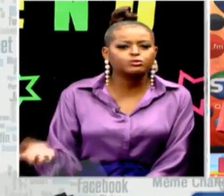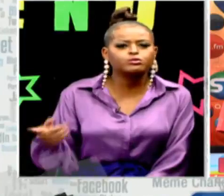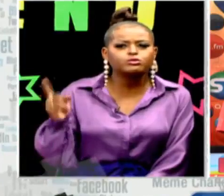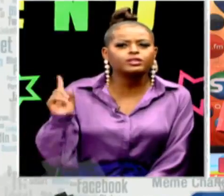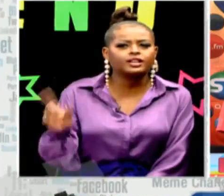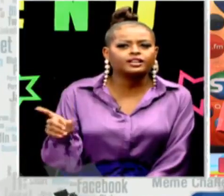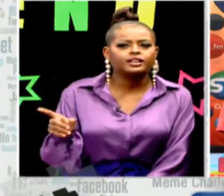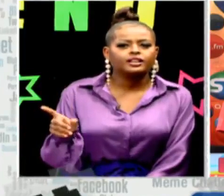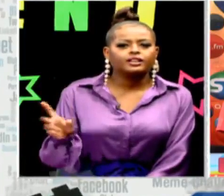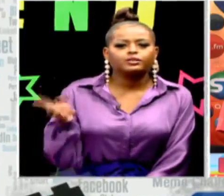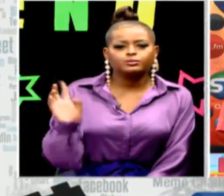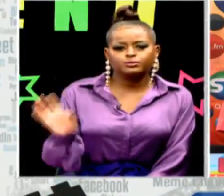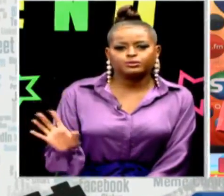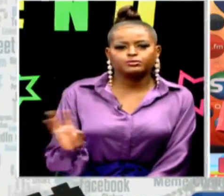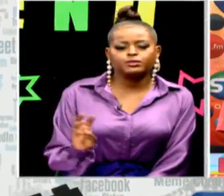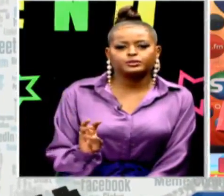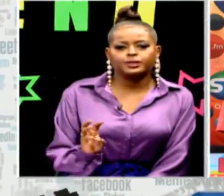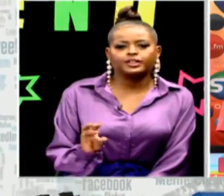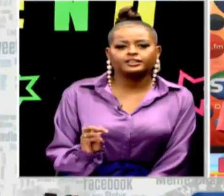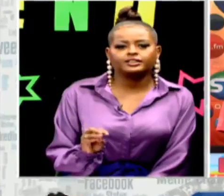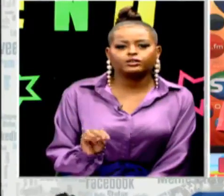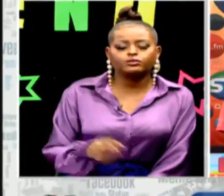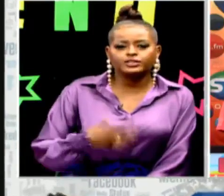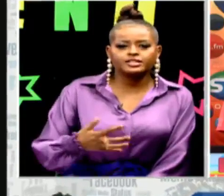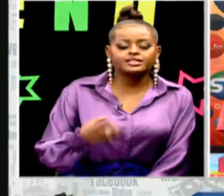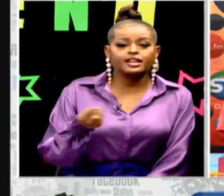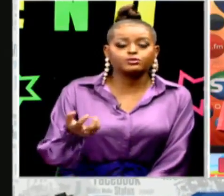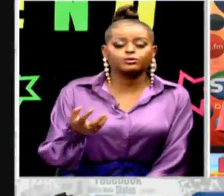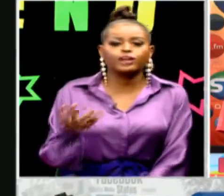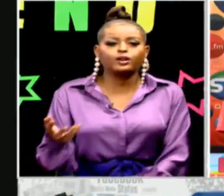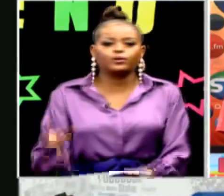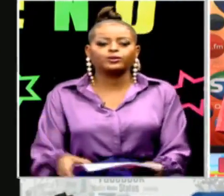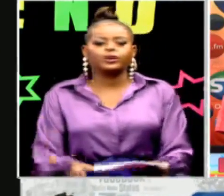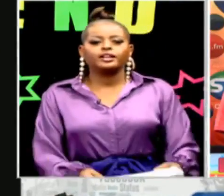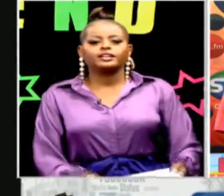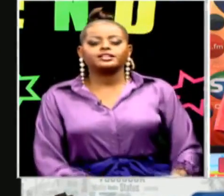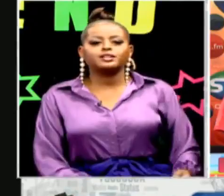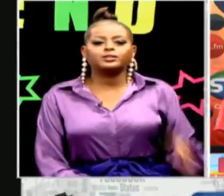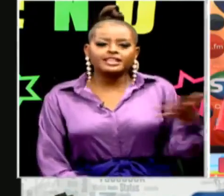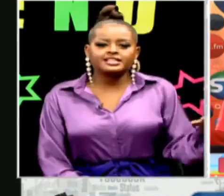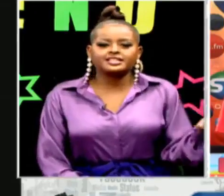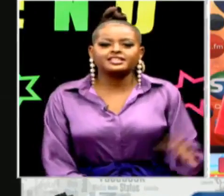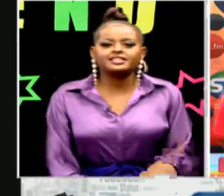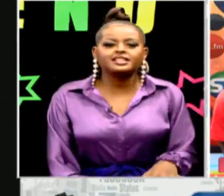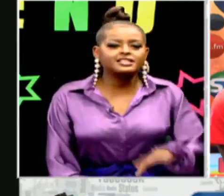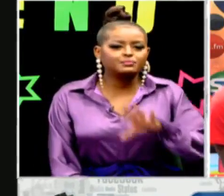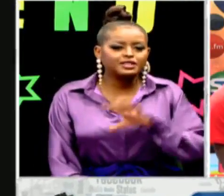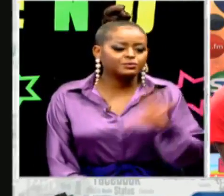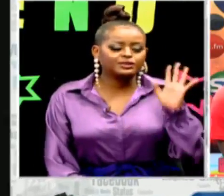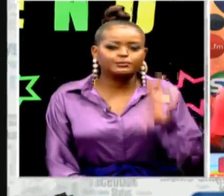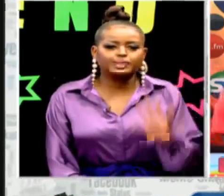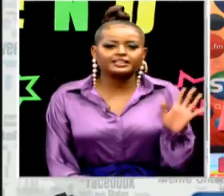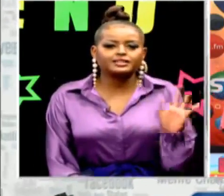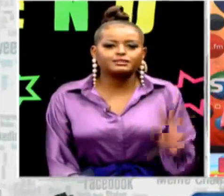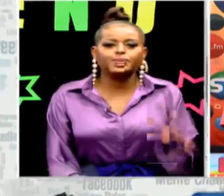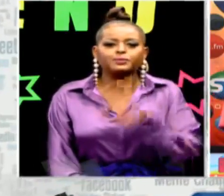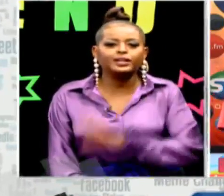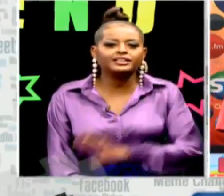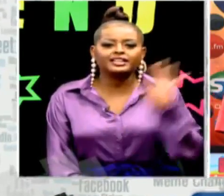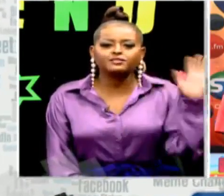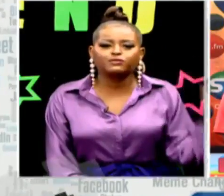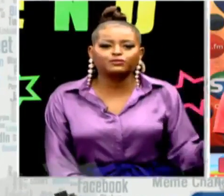Coastal. Coastal na uko kwenye Quatch pia. Confidence, I don't know. Galo. It's the audacity. It's just being sold in buckets.